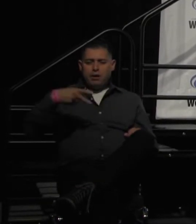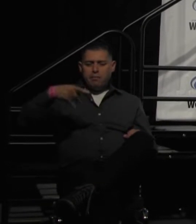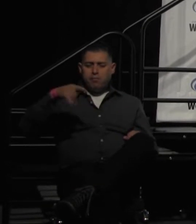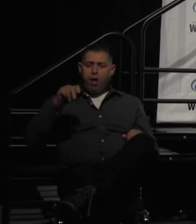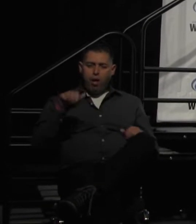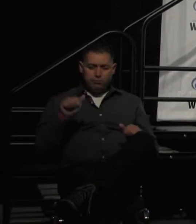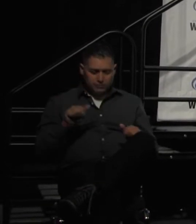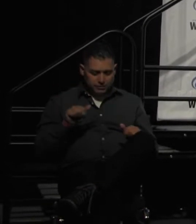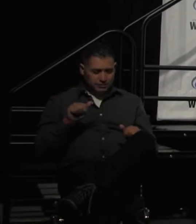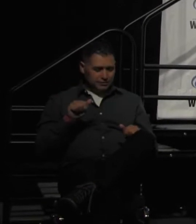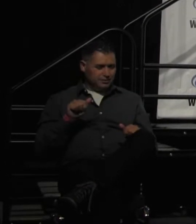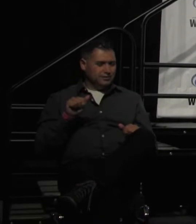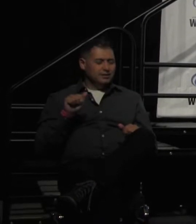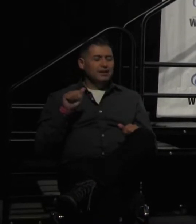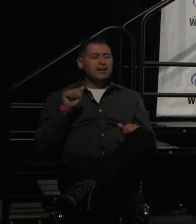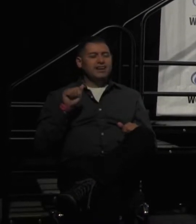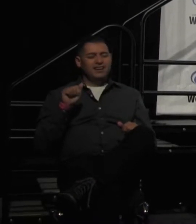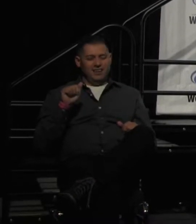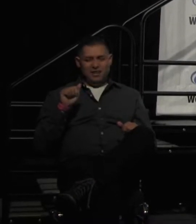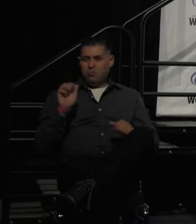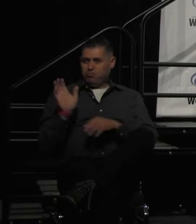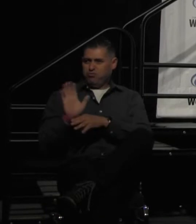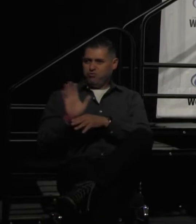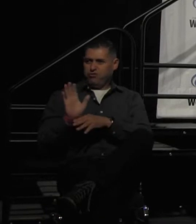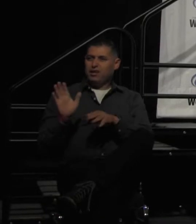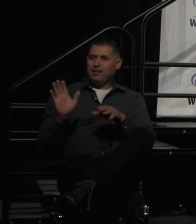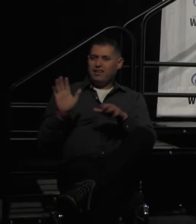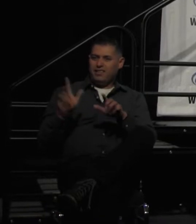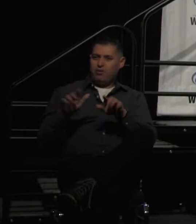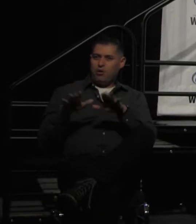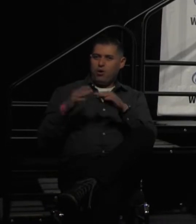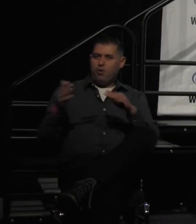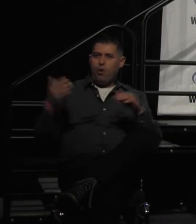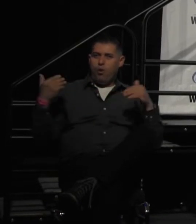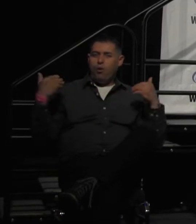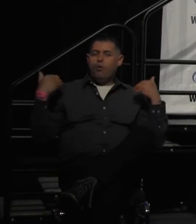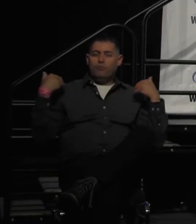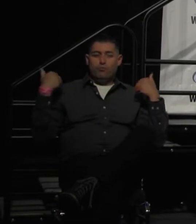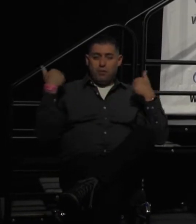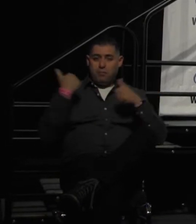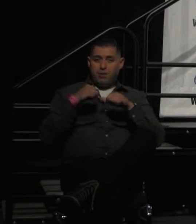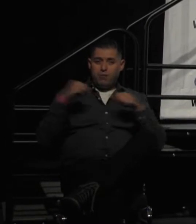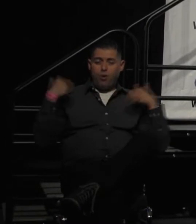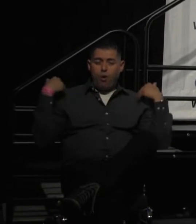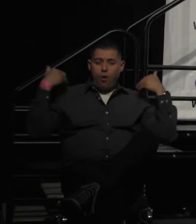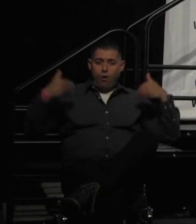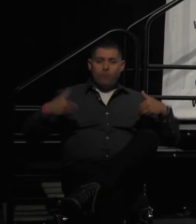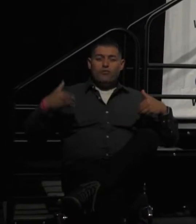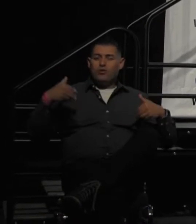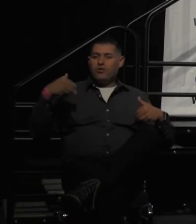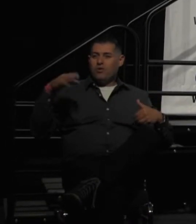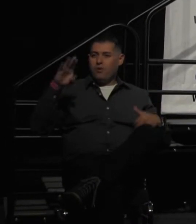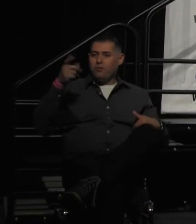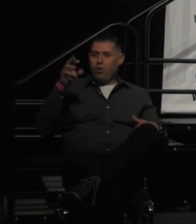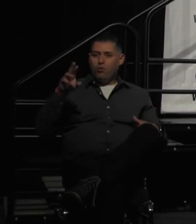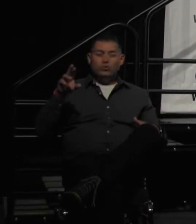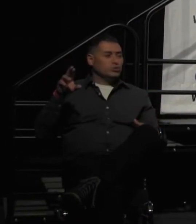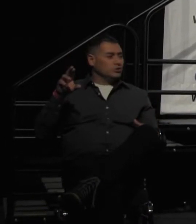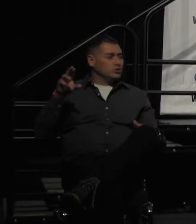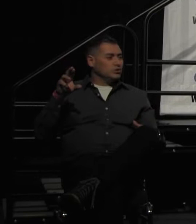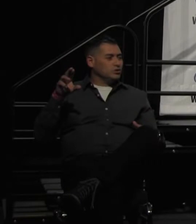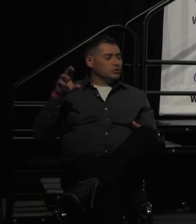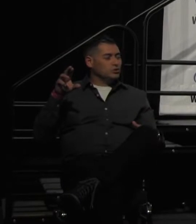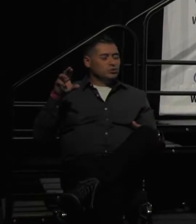That's When we did the movie, the over the boulder shoulder holder. Do you remember that? No? when we did the movie, we had